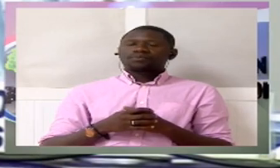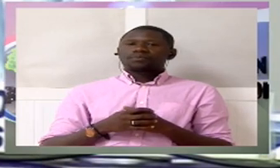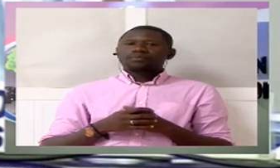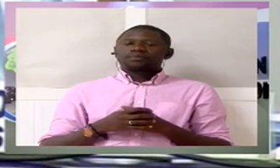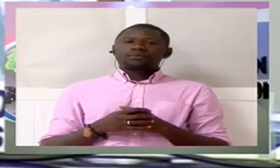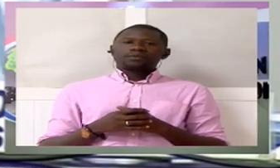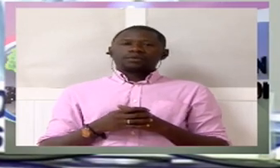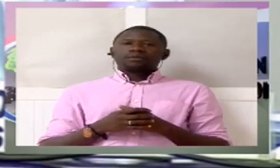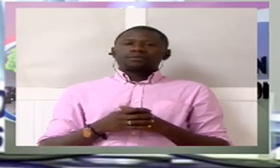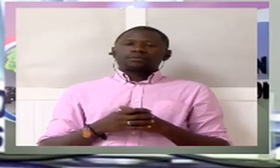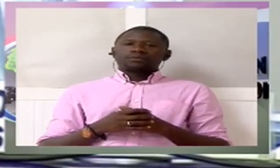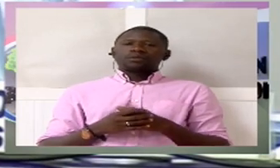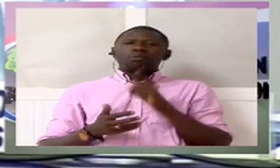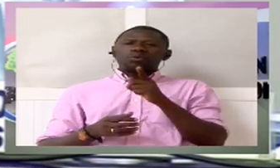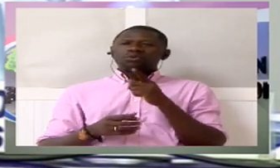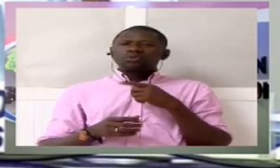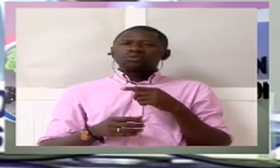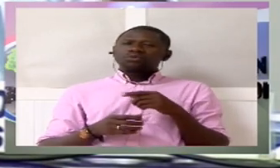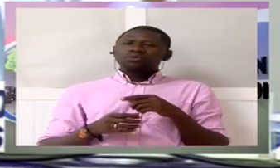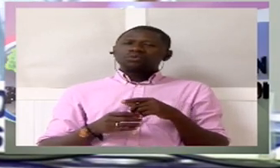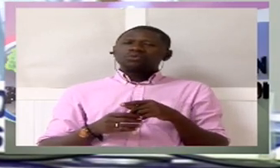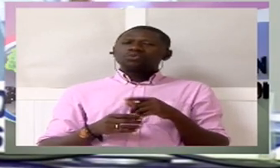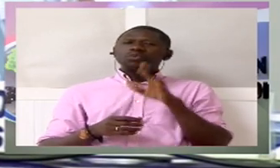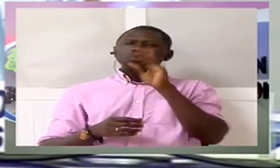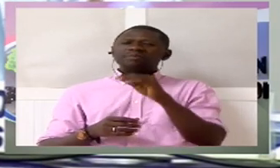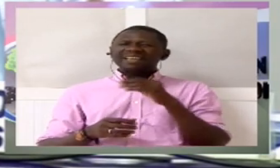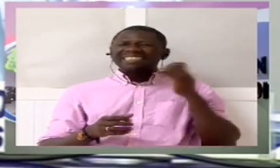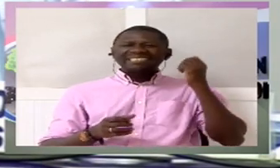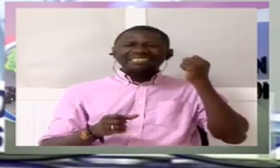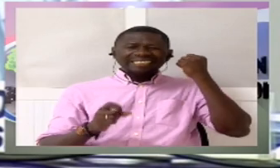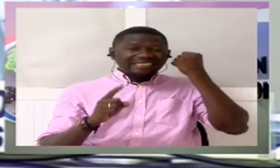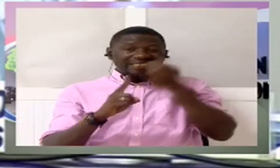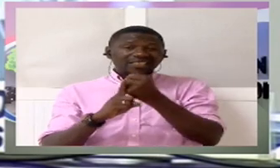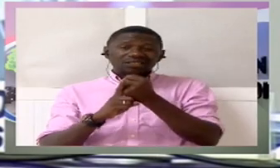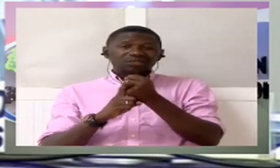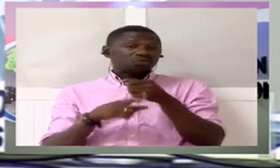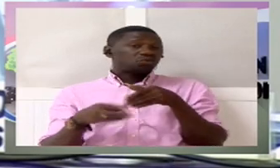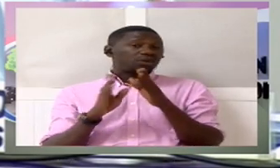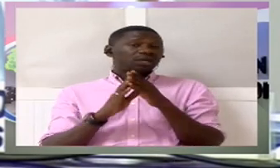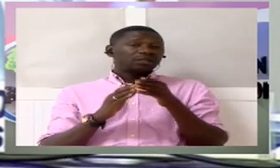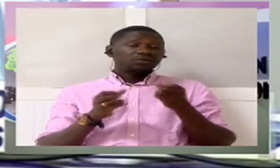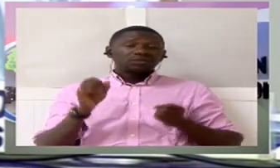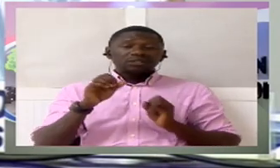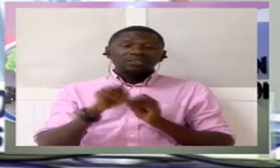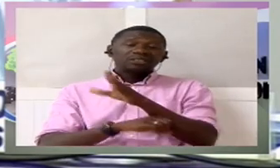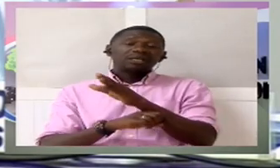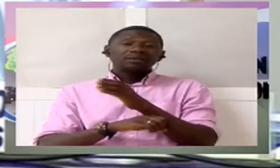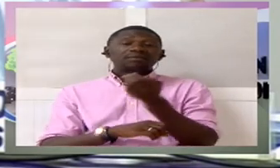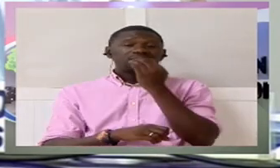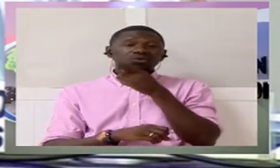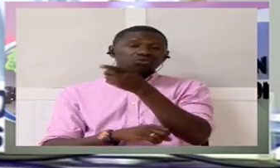But you were taking great risks to send food and provisions to the Mile 2 prisons. And